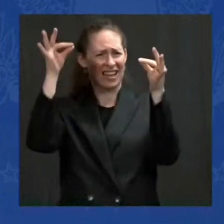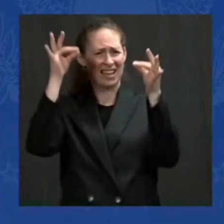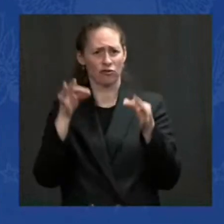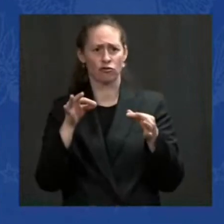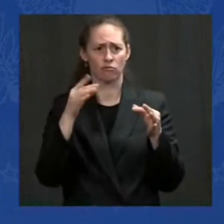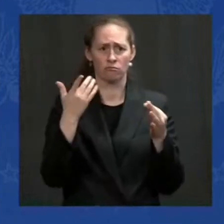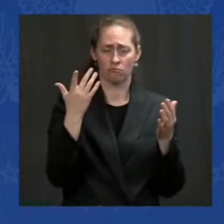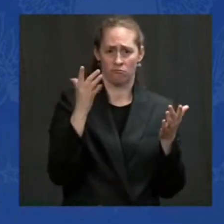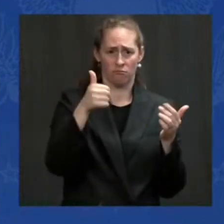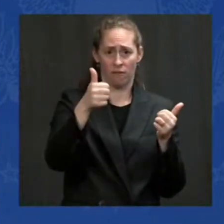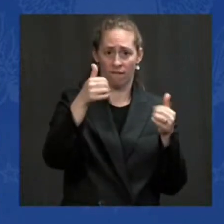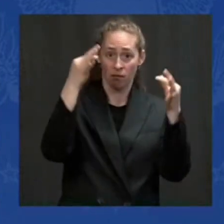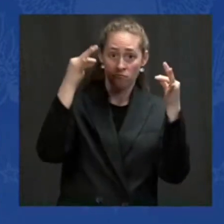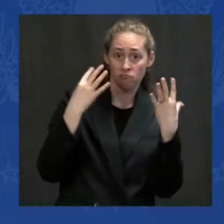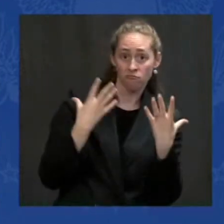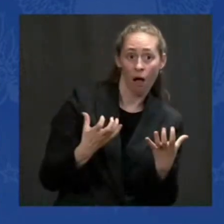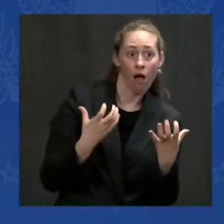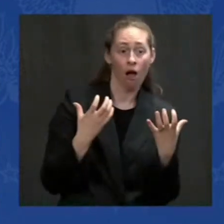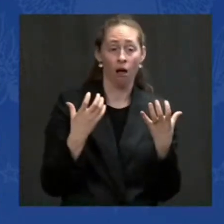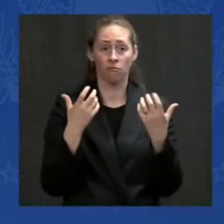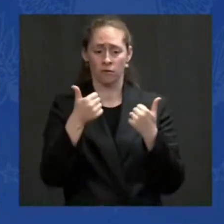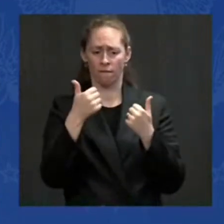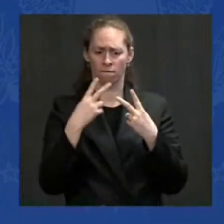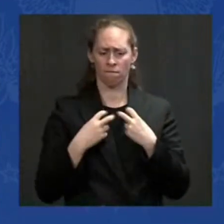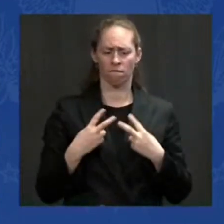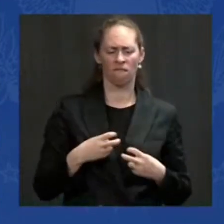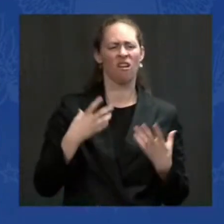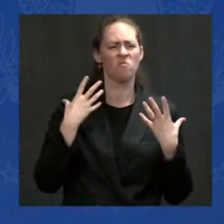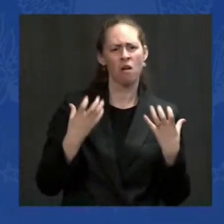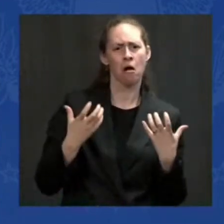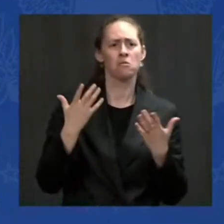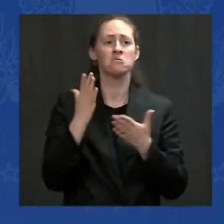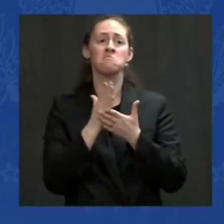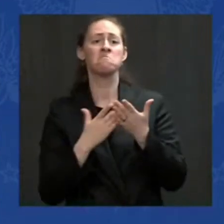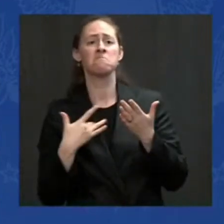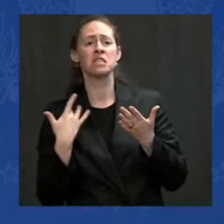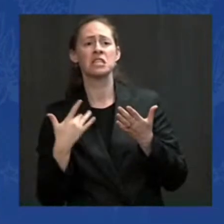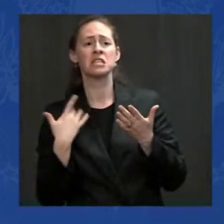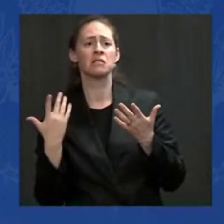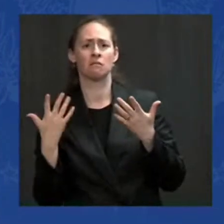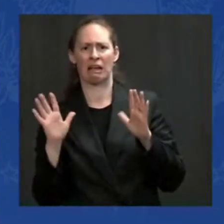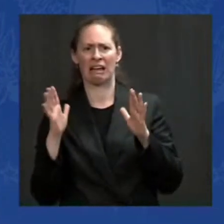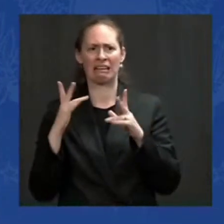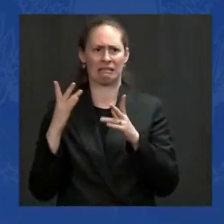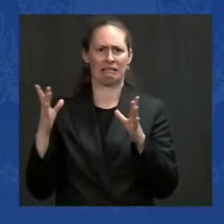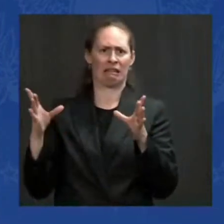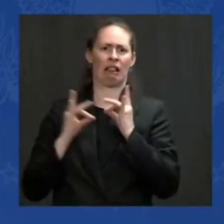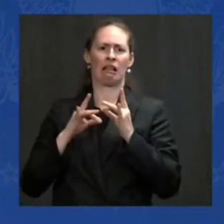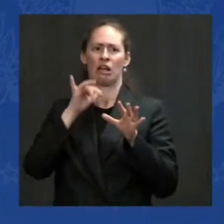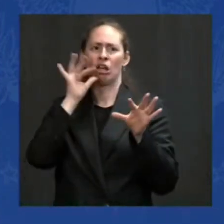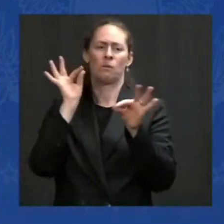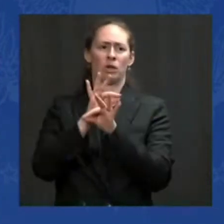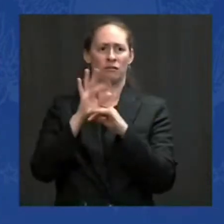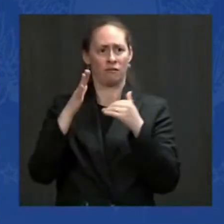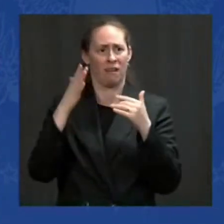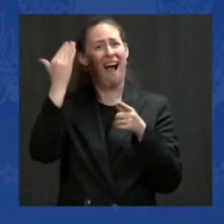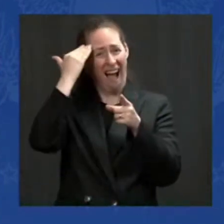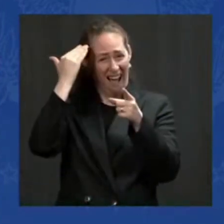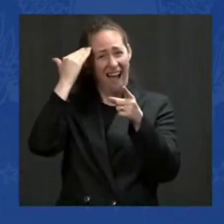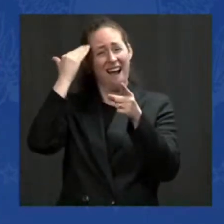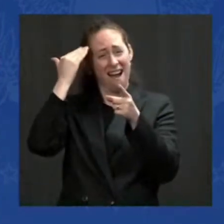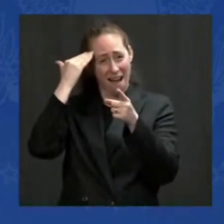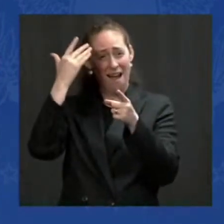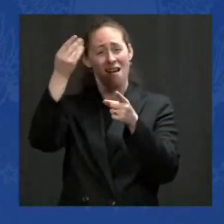an evaluation of the level of risk. Some people are very, very risk averse, and they say, even though you're telling me that I have a high degree